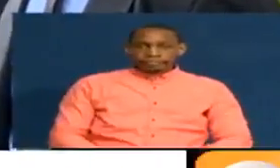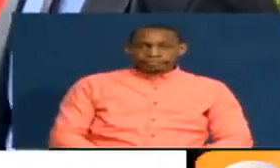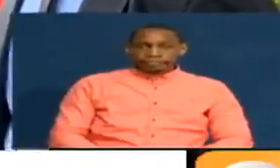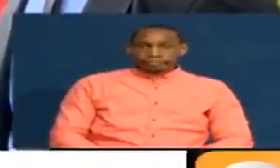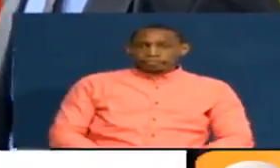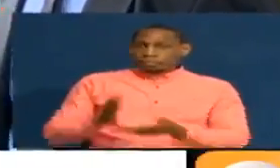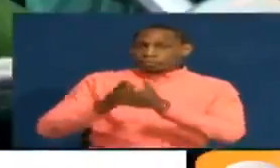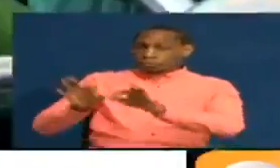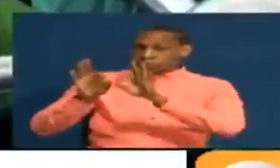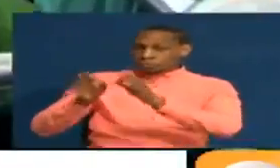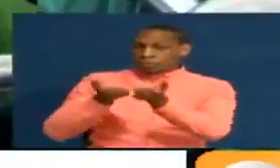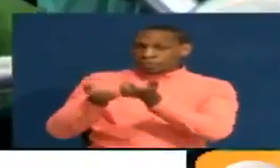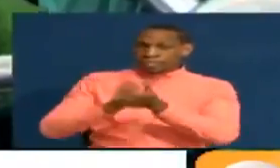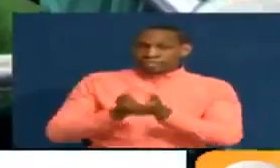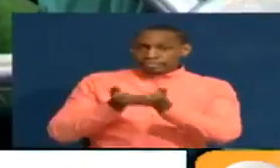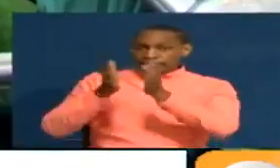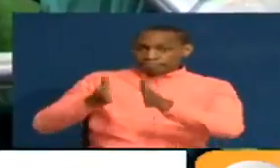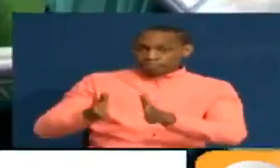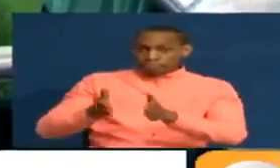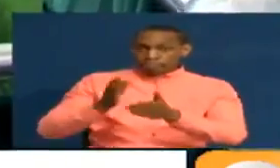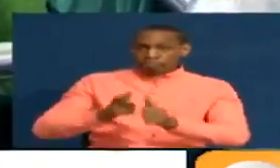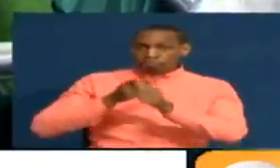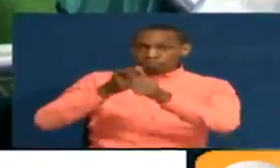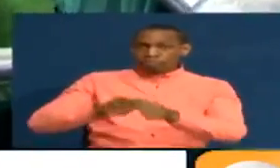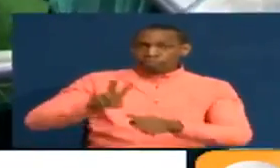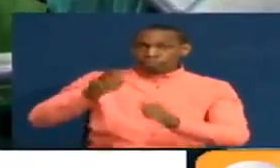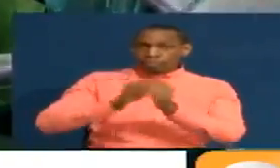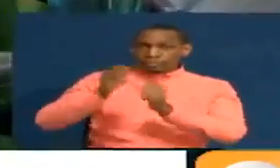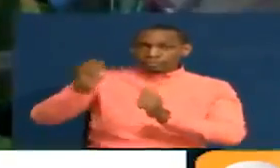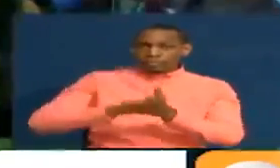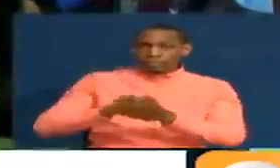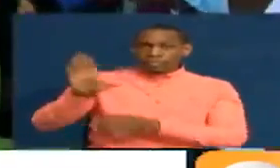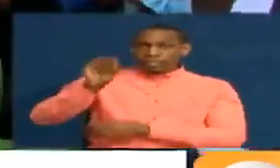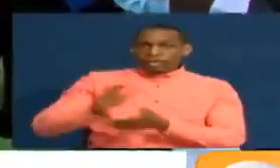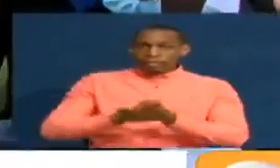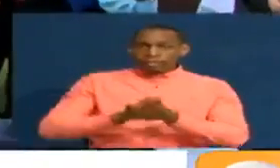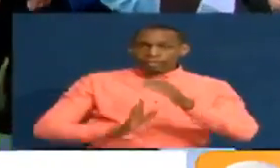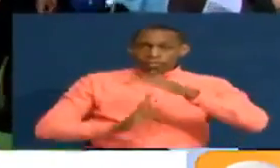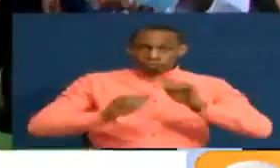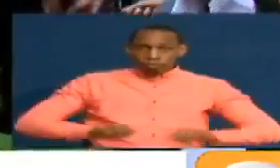For his prowess in business, the late industrialist was awarded the 2015 Africa CEO of